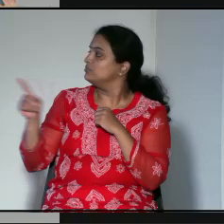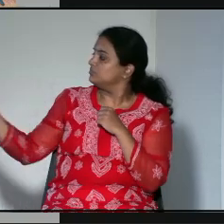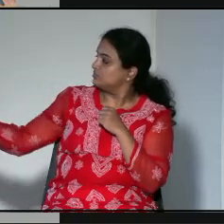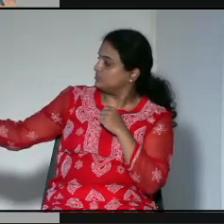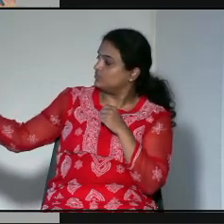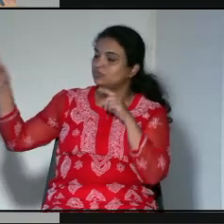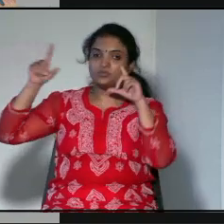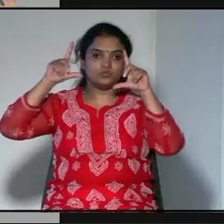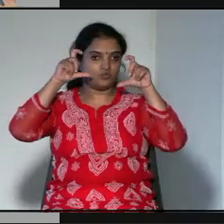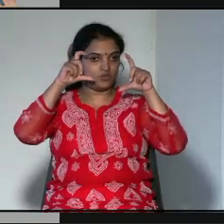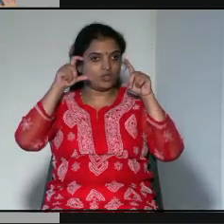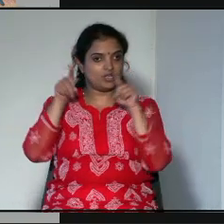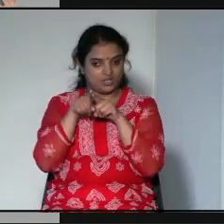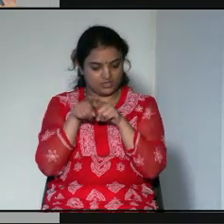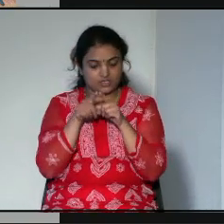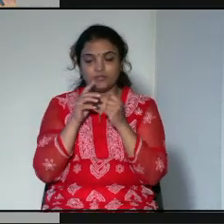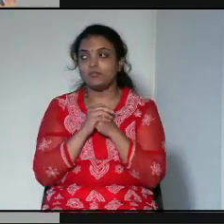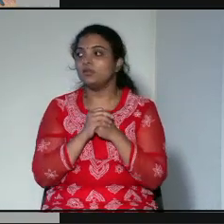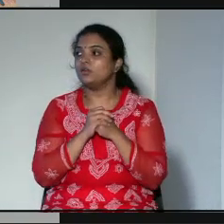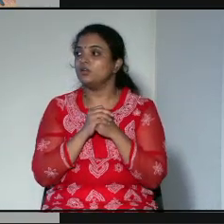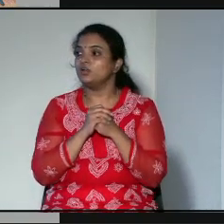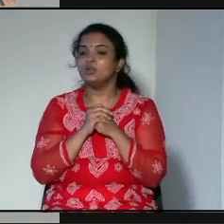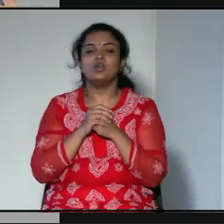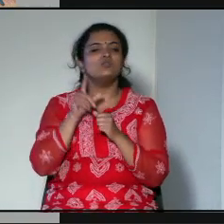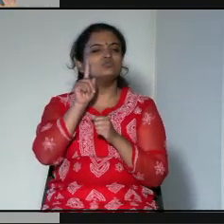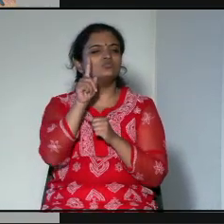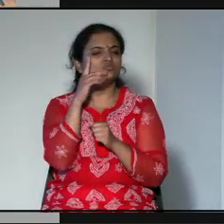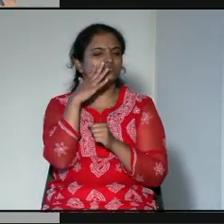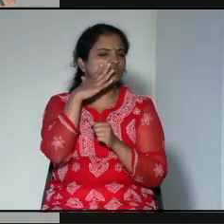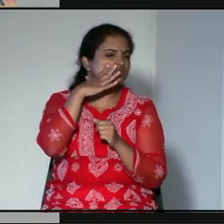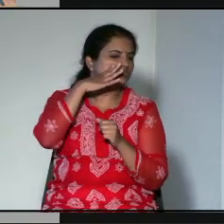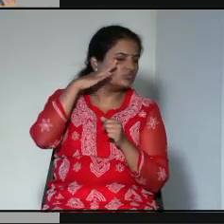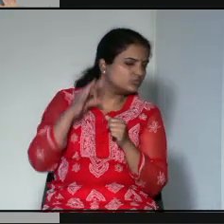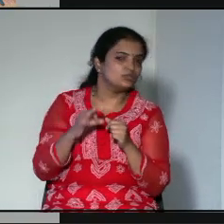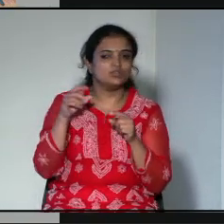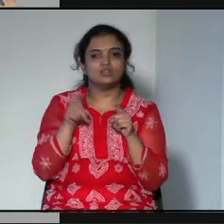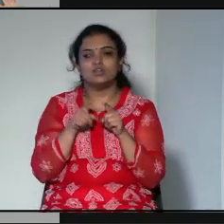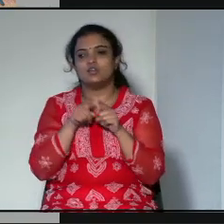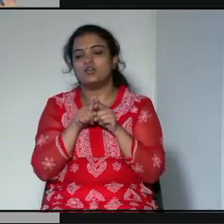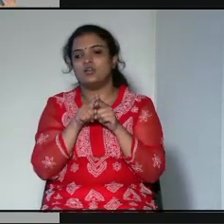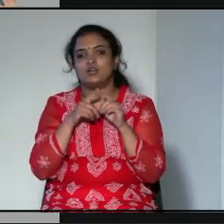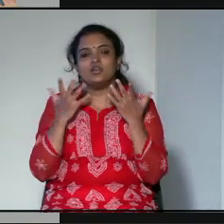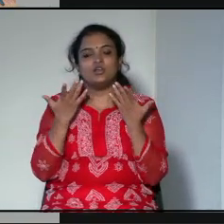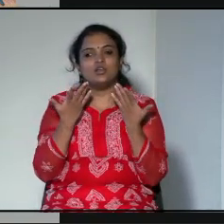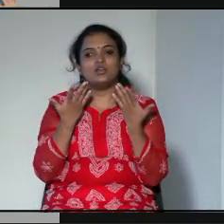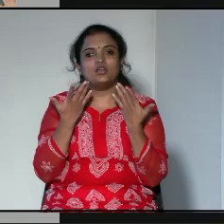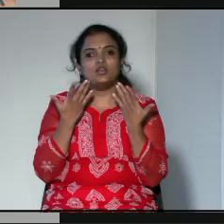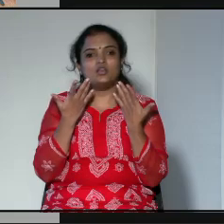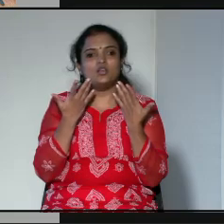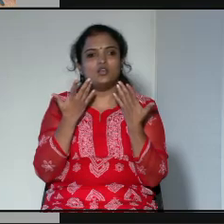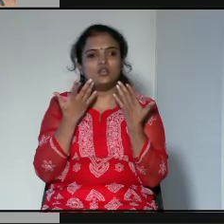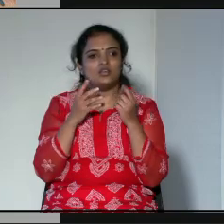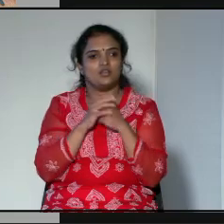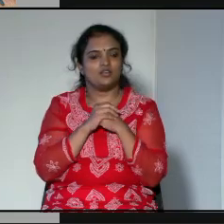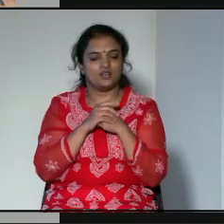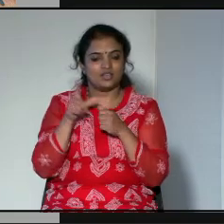then her most important kind of pivotal part of her training comes